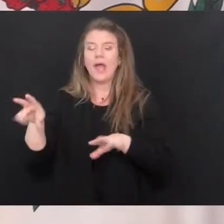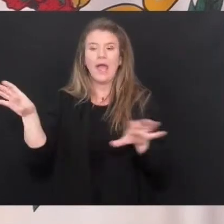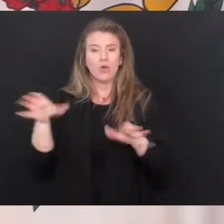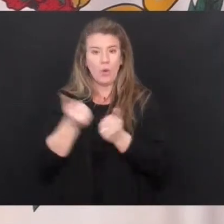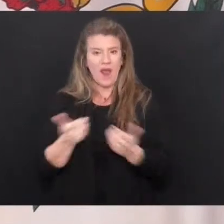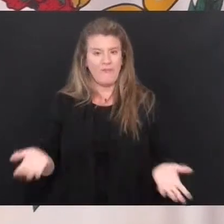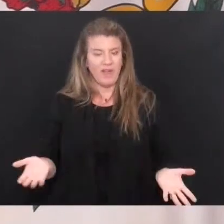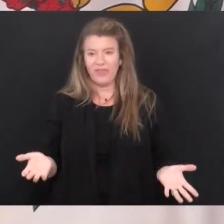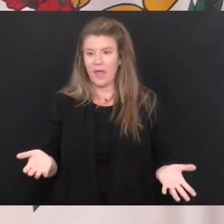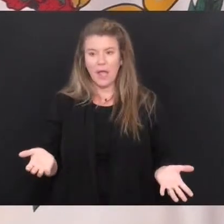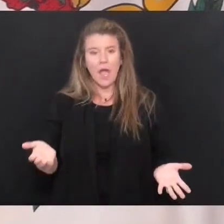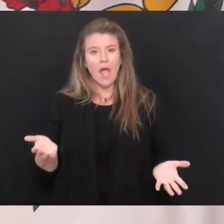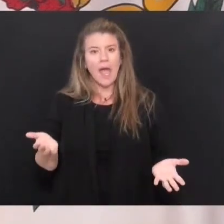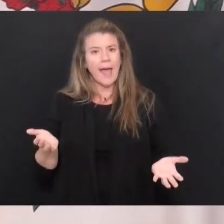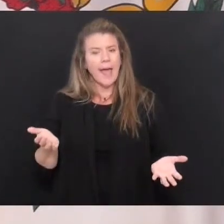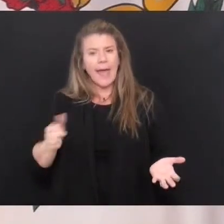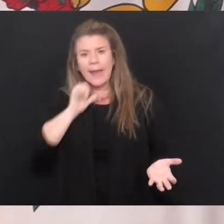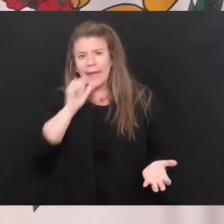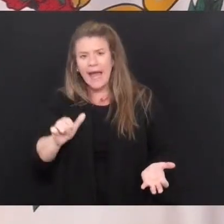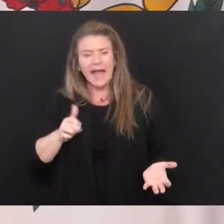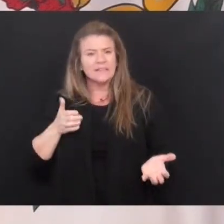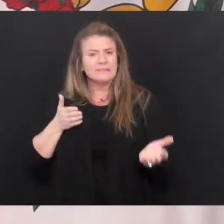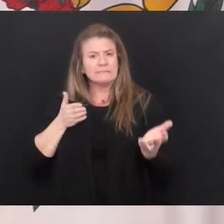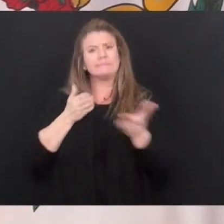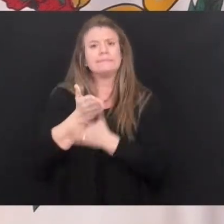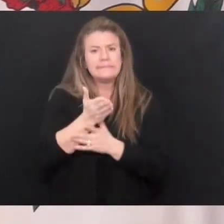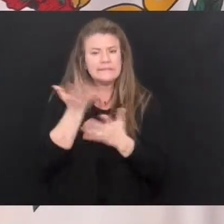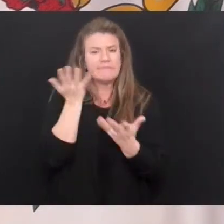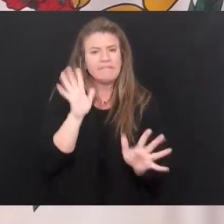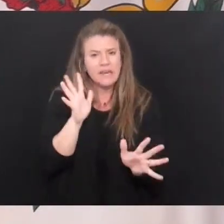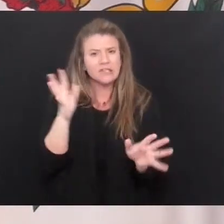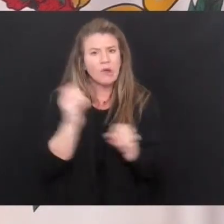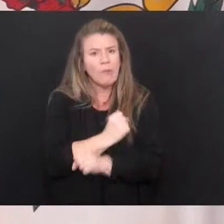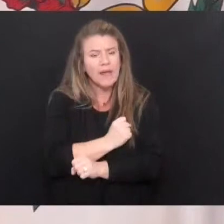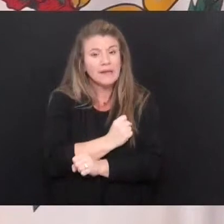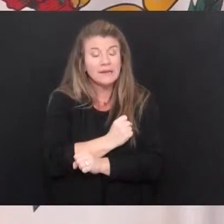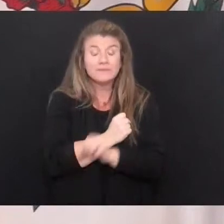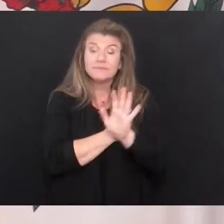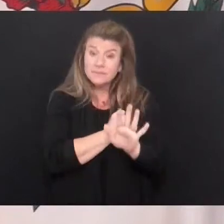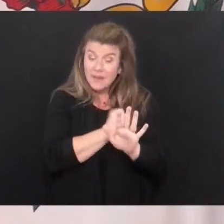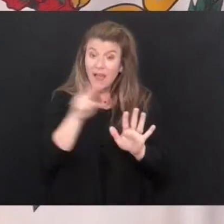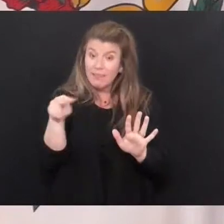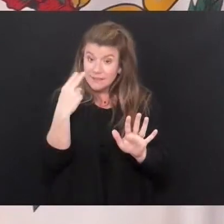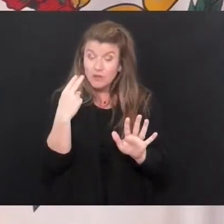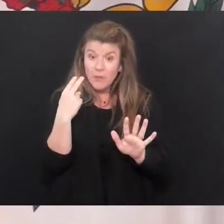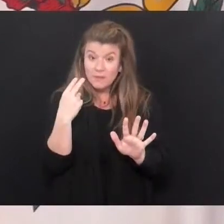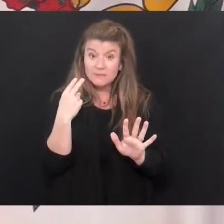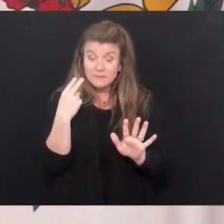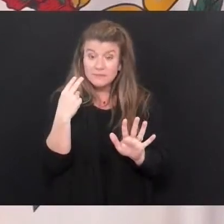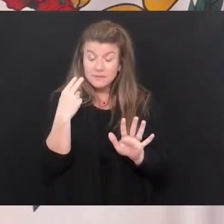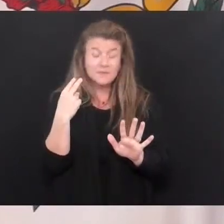everything except running through the finish line. You better listen to me, West Virginia.